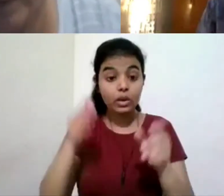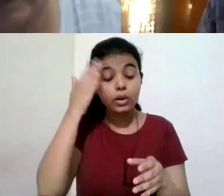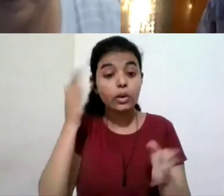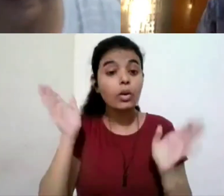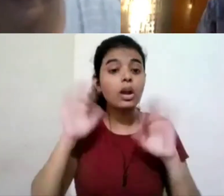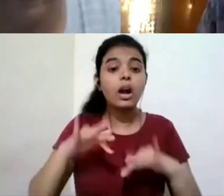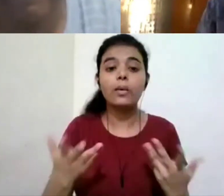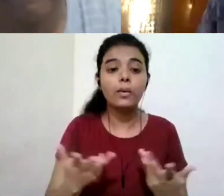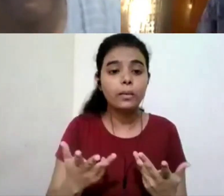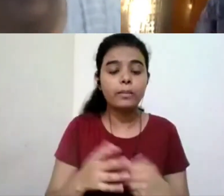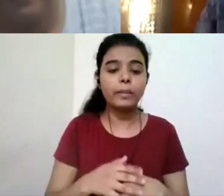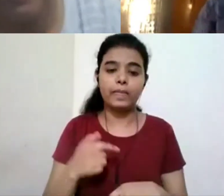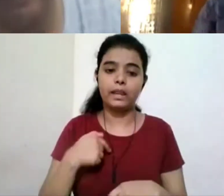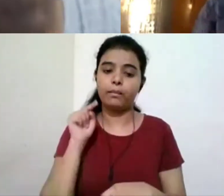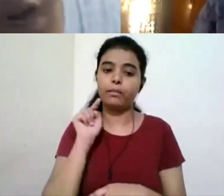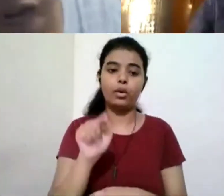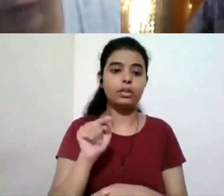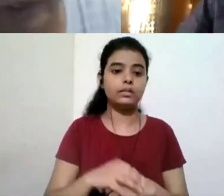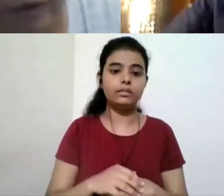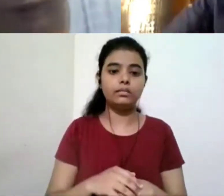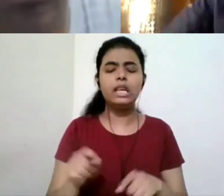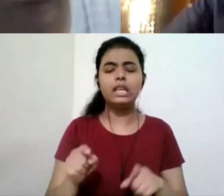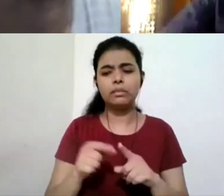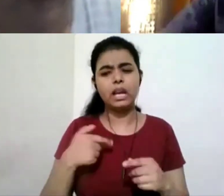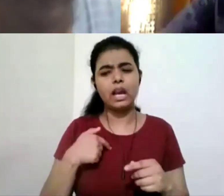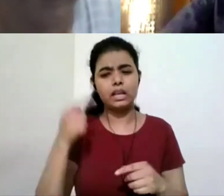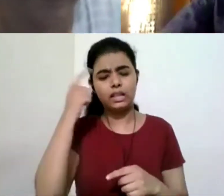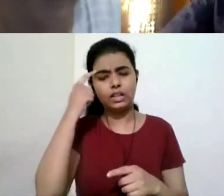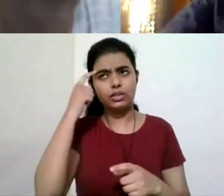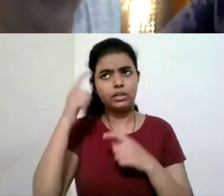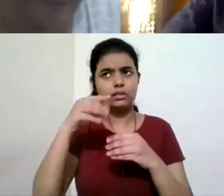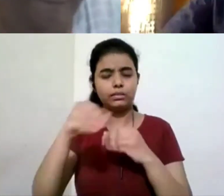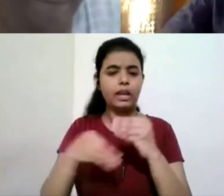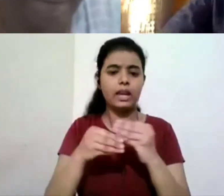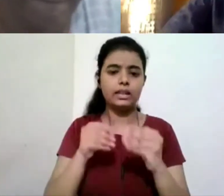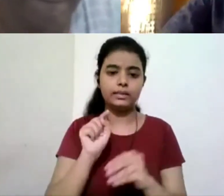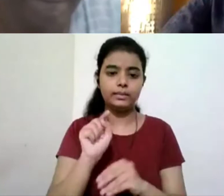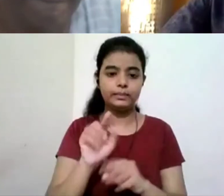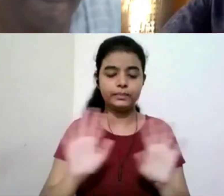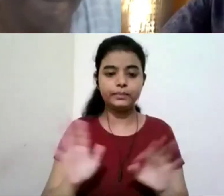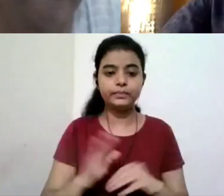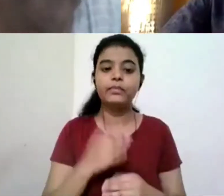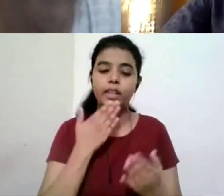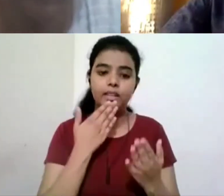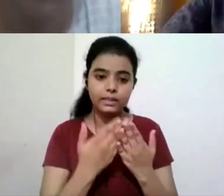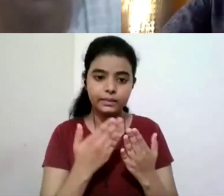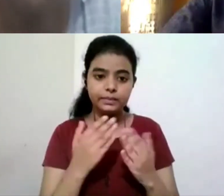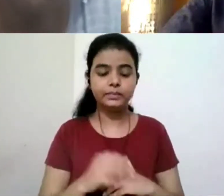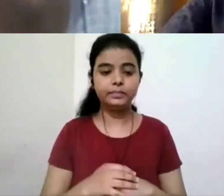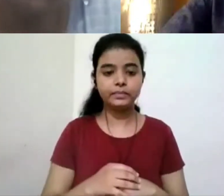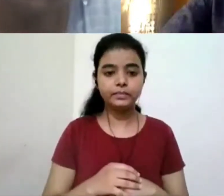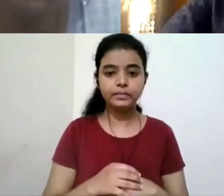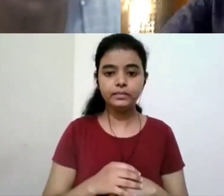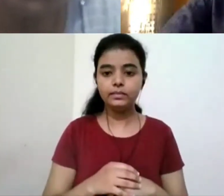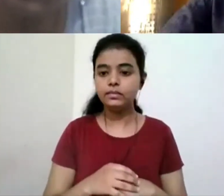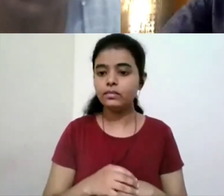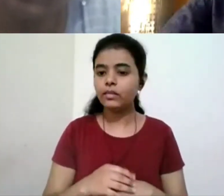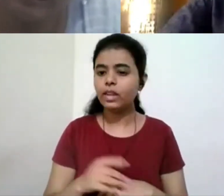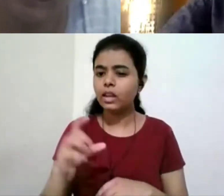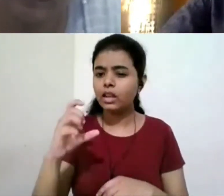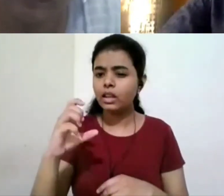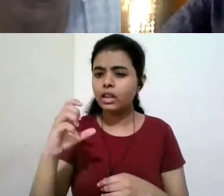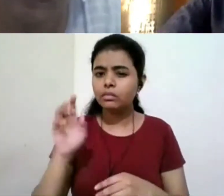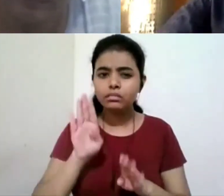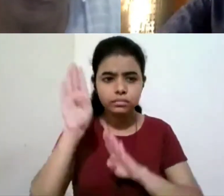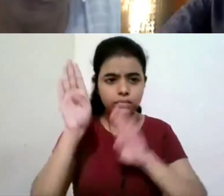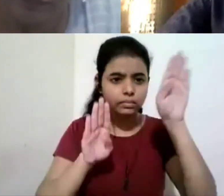point. I think it's an additional point I've made. Thank you. I can see a couple of hands